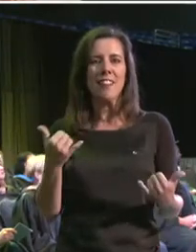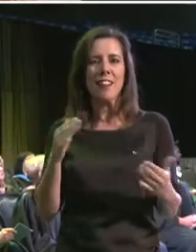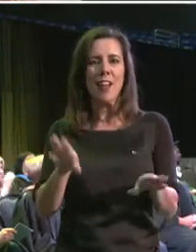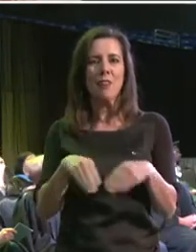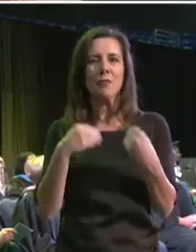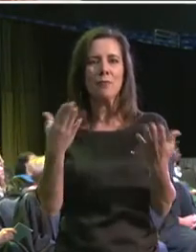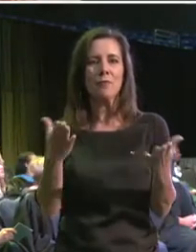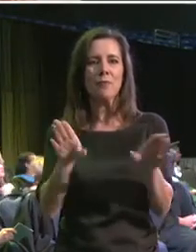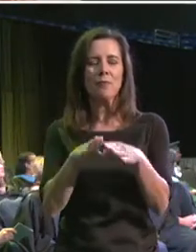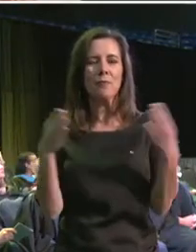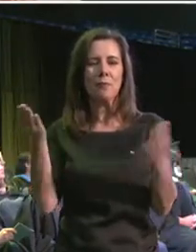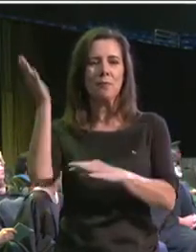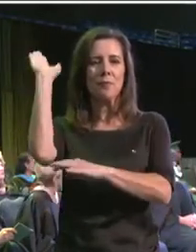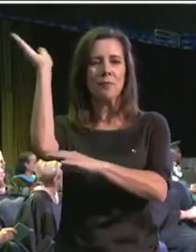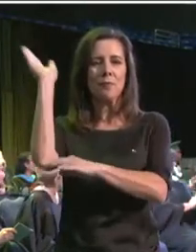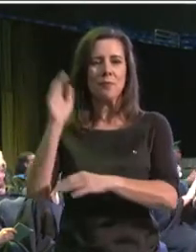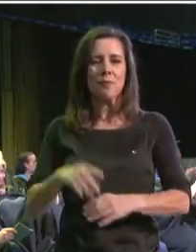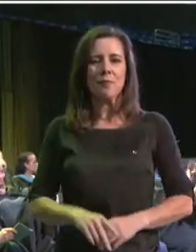opening remarks.